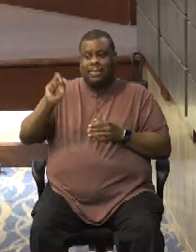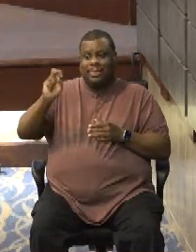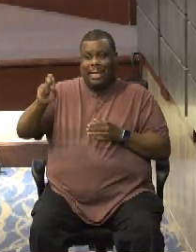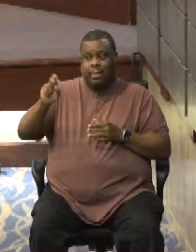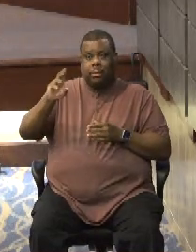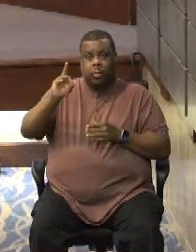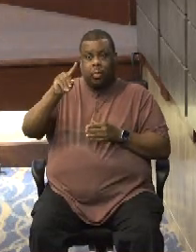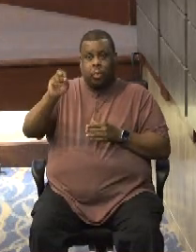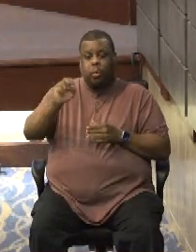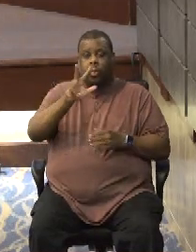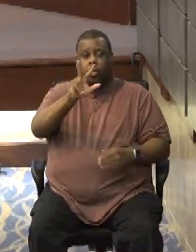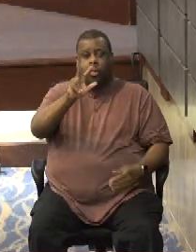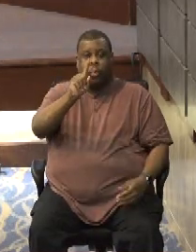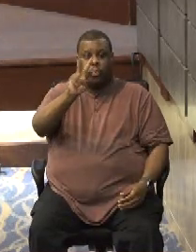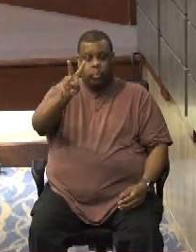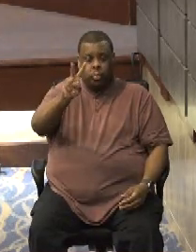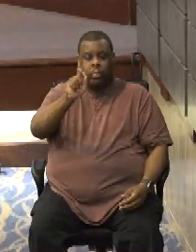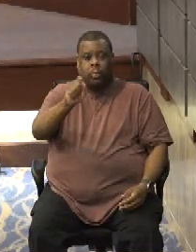Section